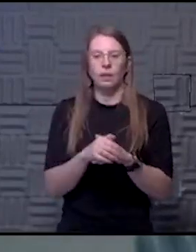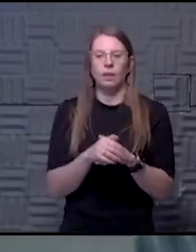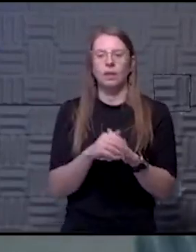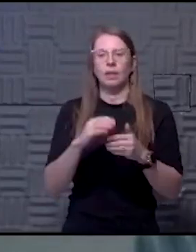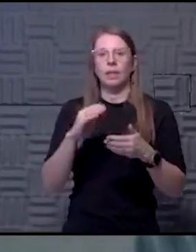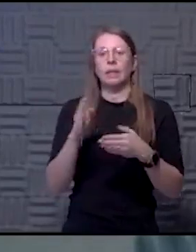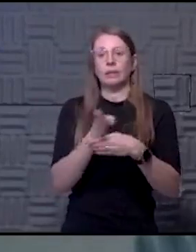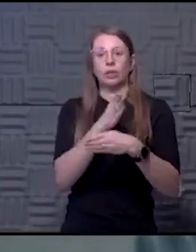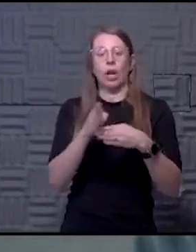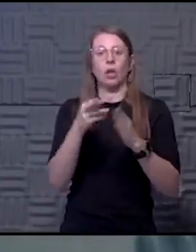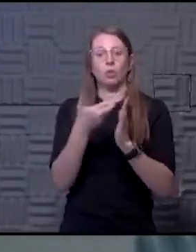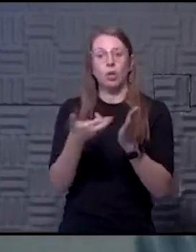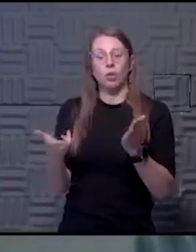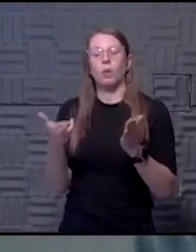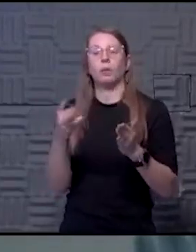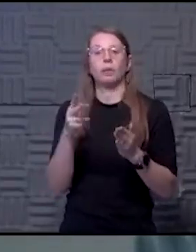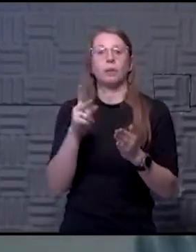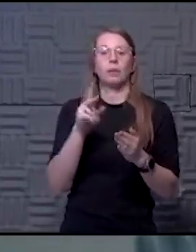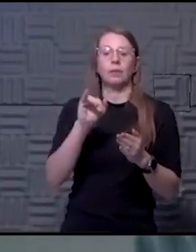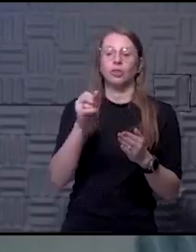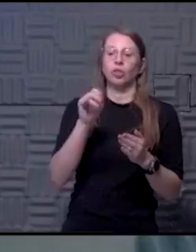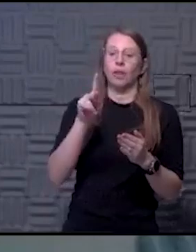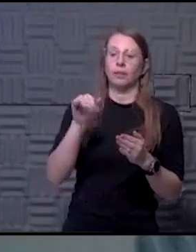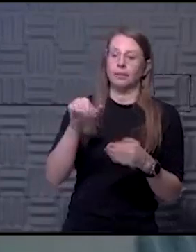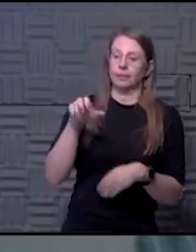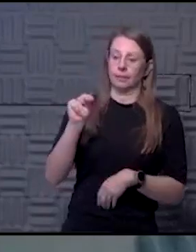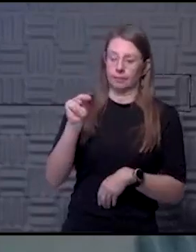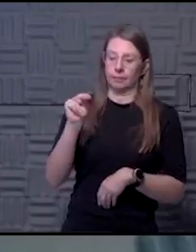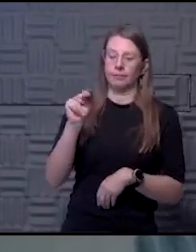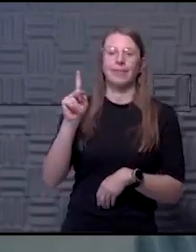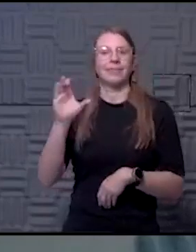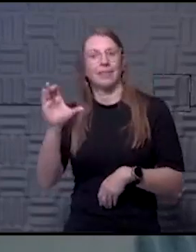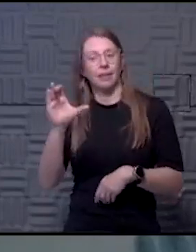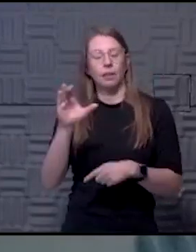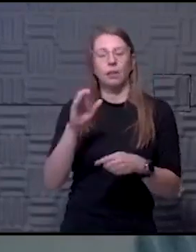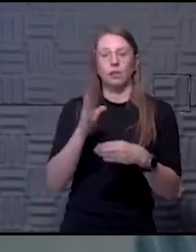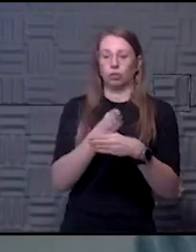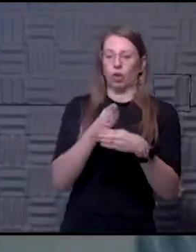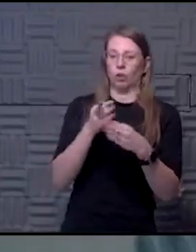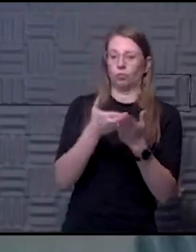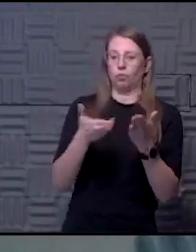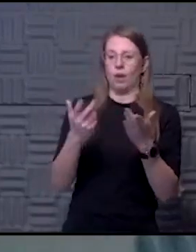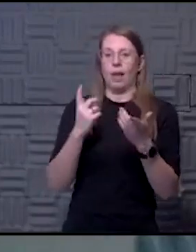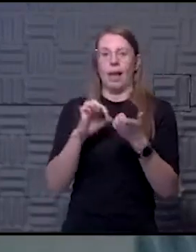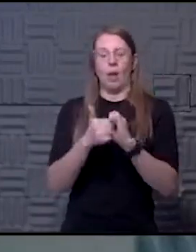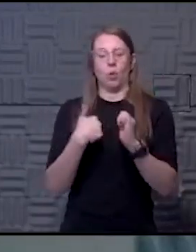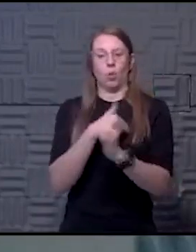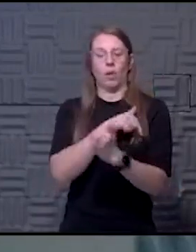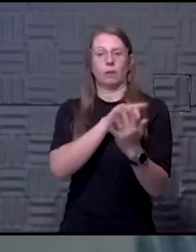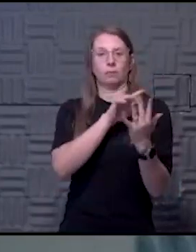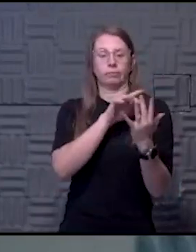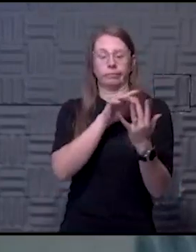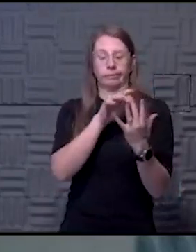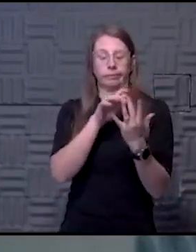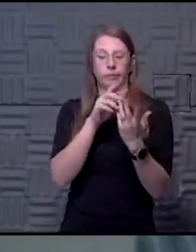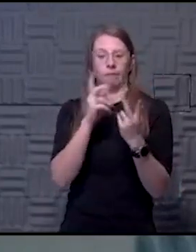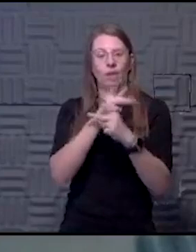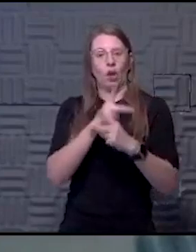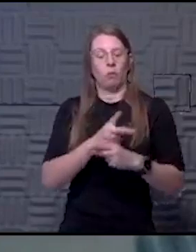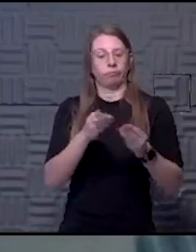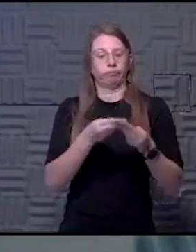like in Jackson County and Kansas City. You've seen shared resources in how we're looking to even message our rollout. And you've seen